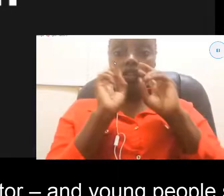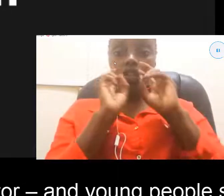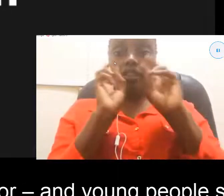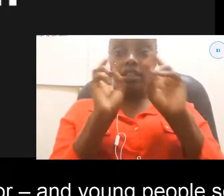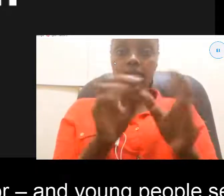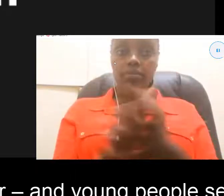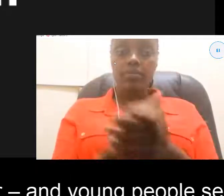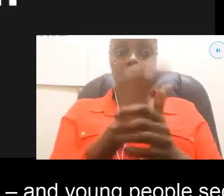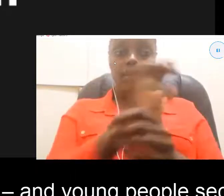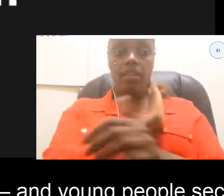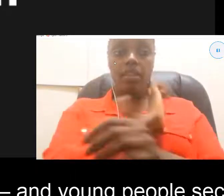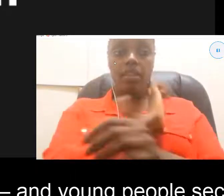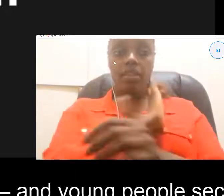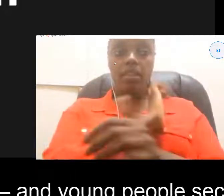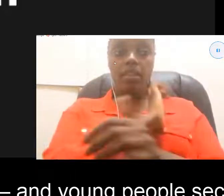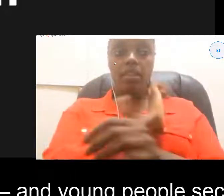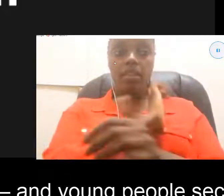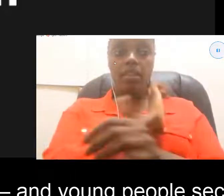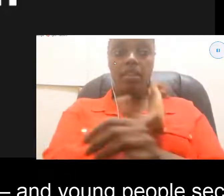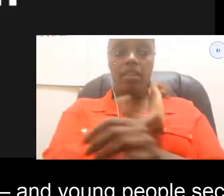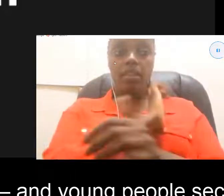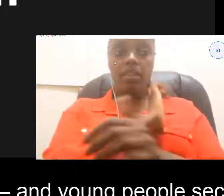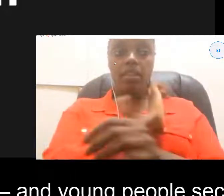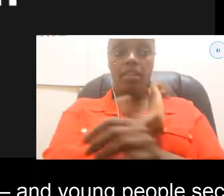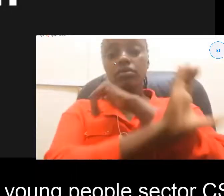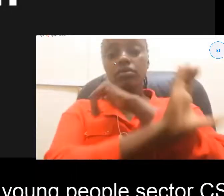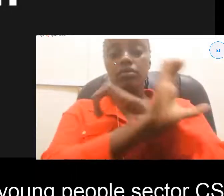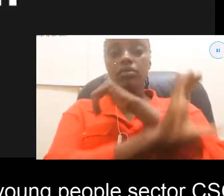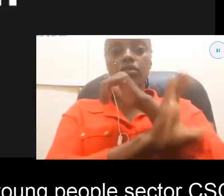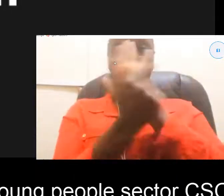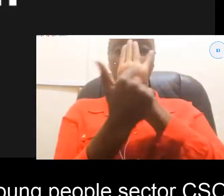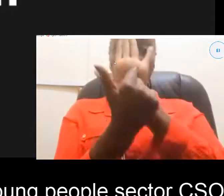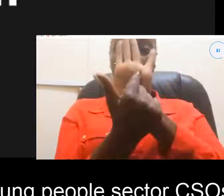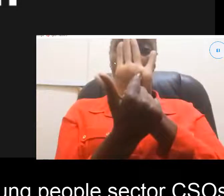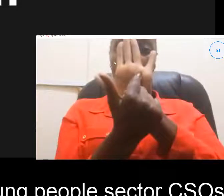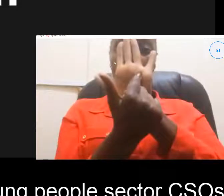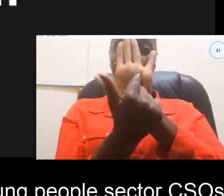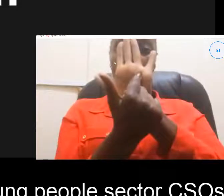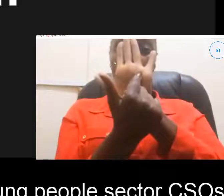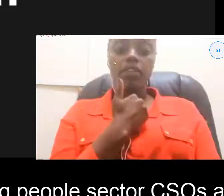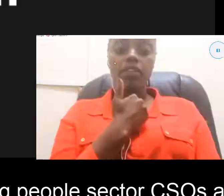efforts made by the country, like putting the